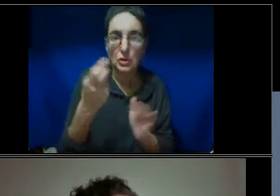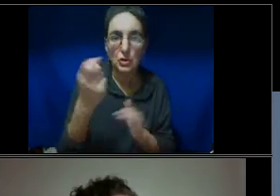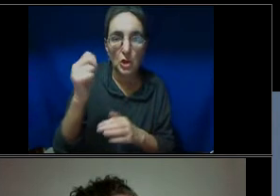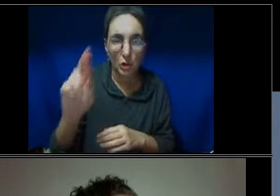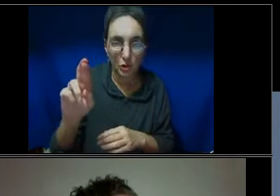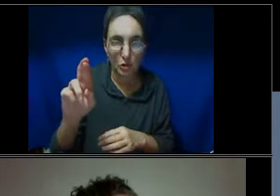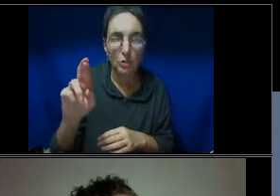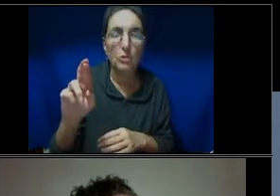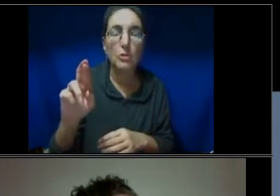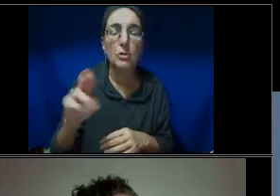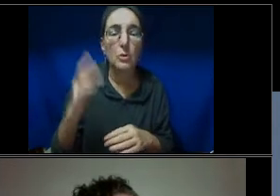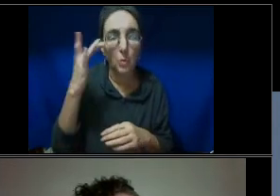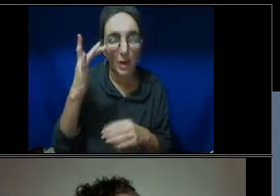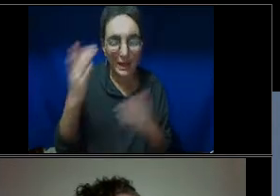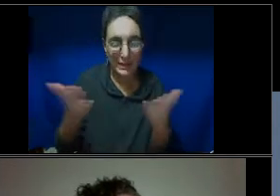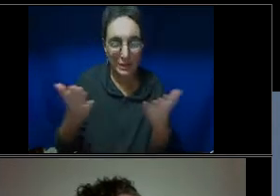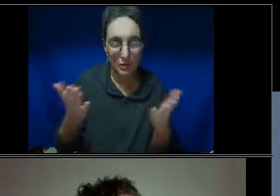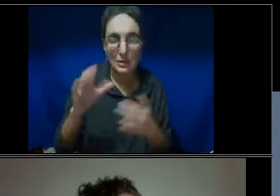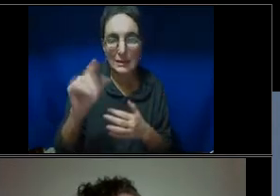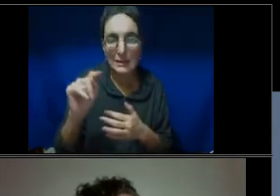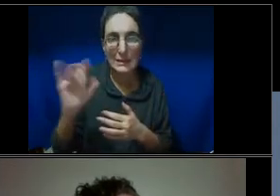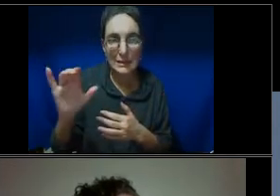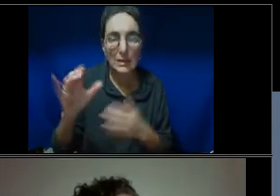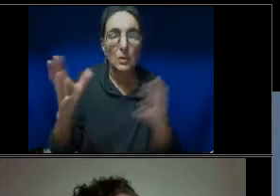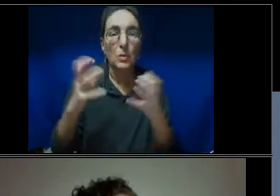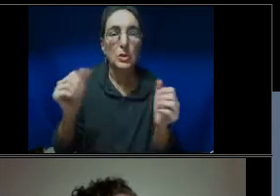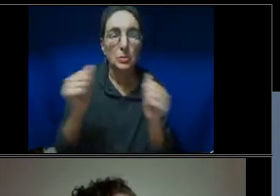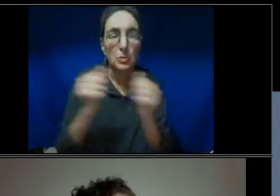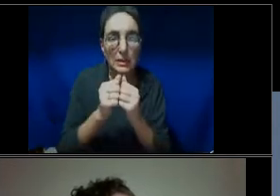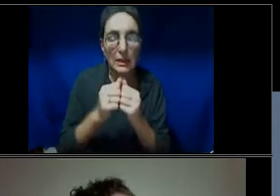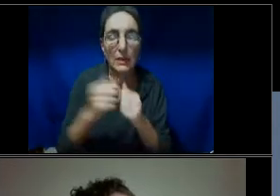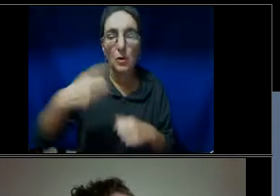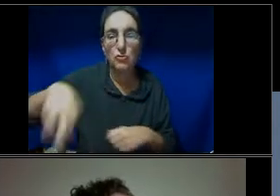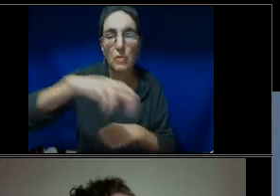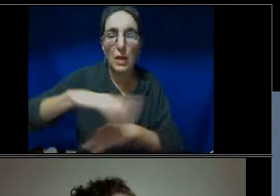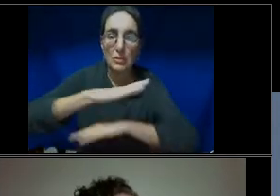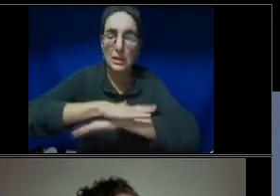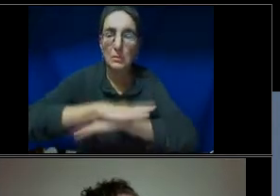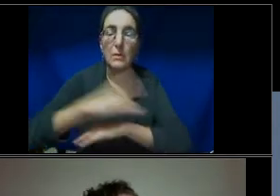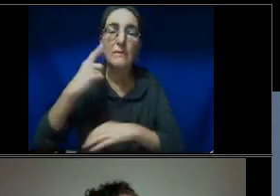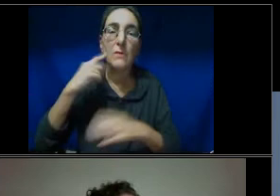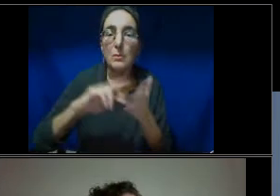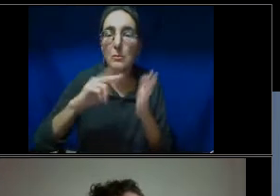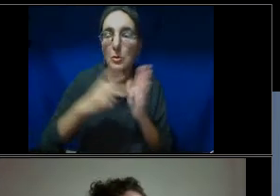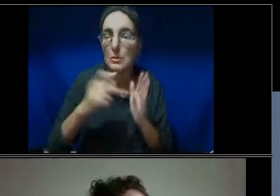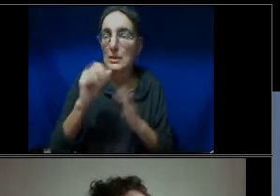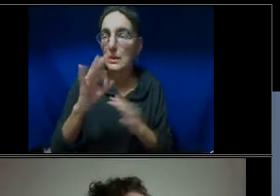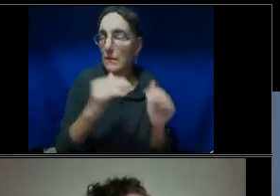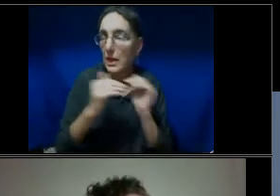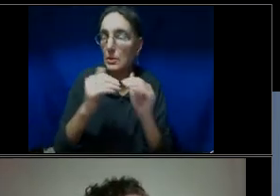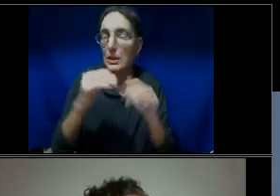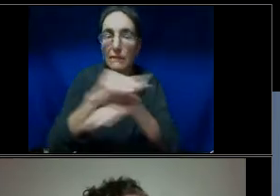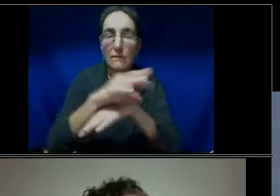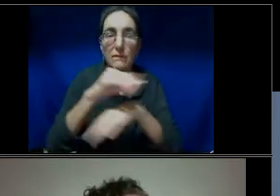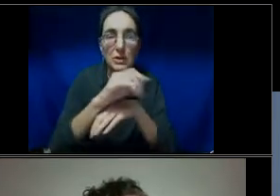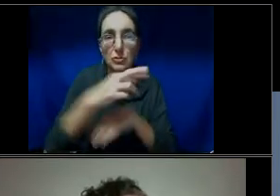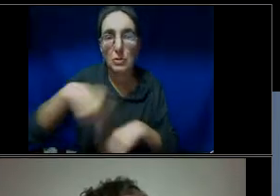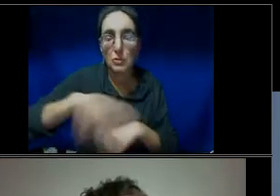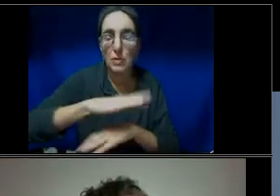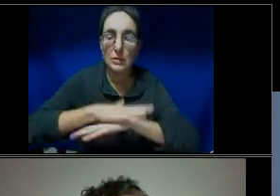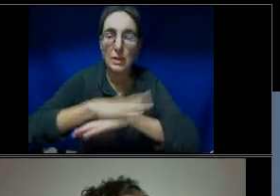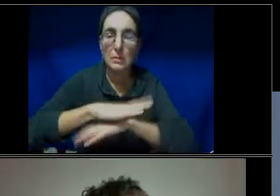the CTC wanted to put together a roundtable. So the purpose of an equity advisory roundtable is to